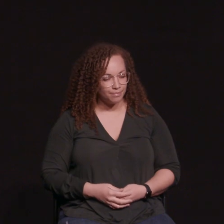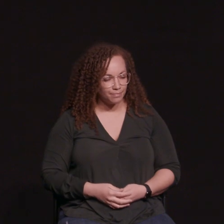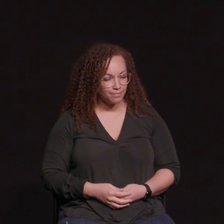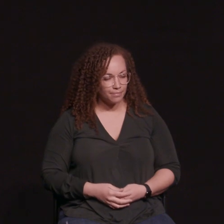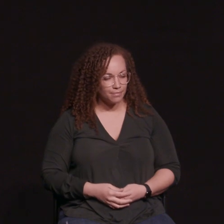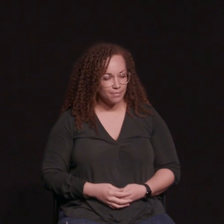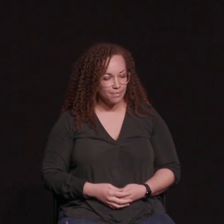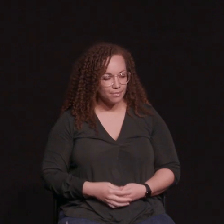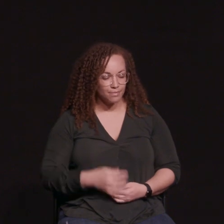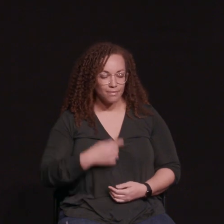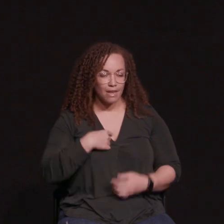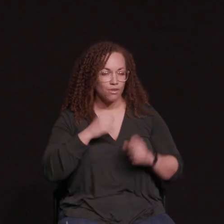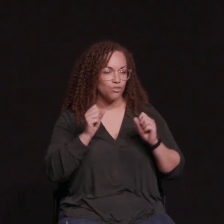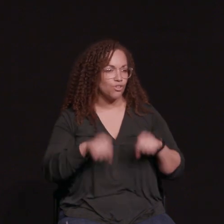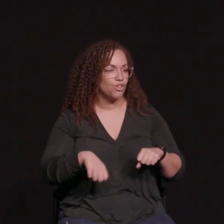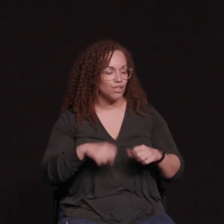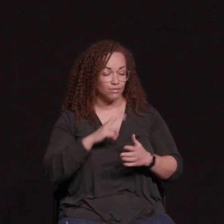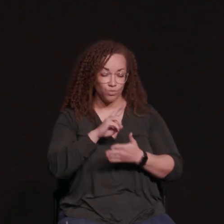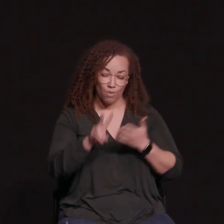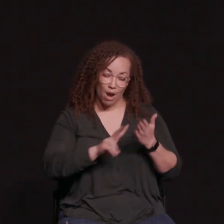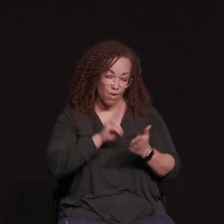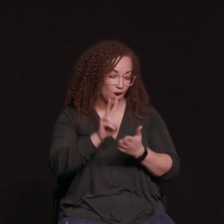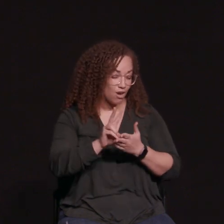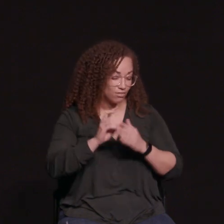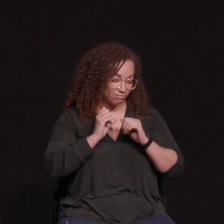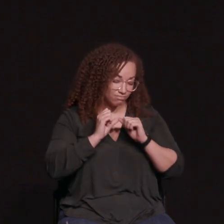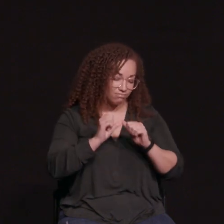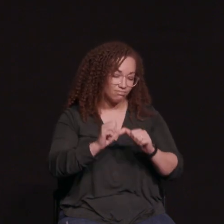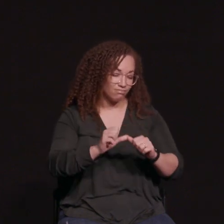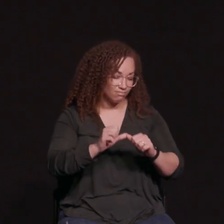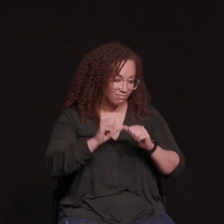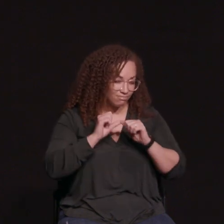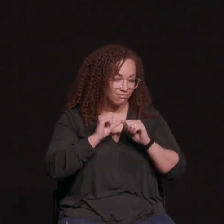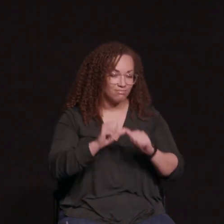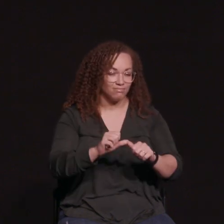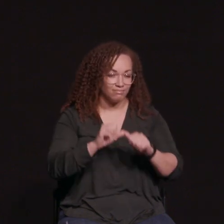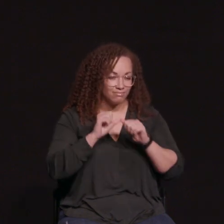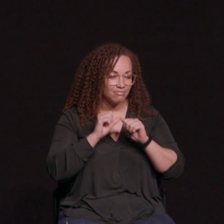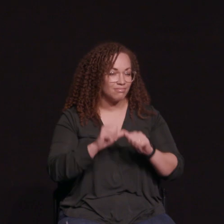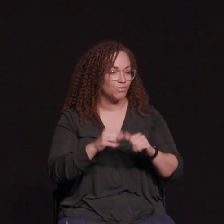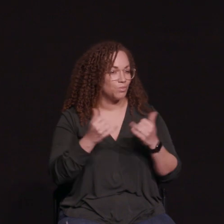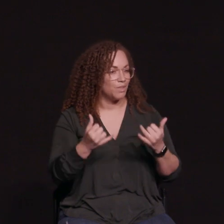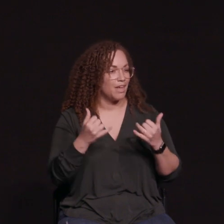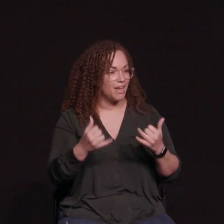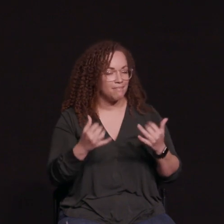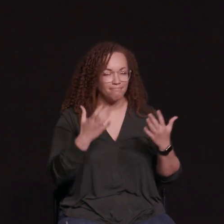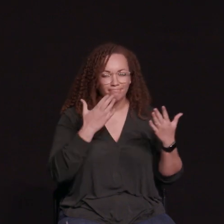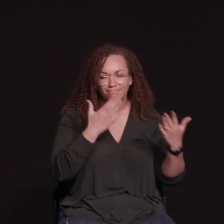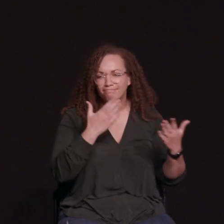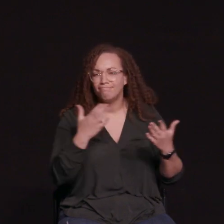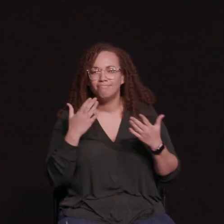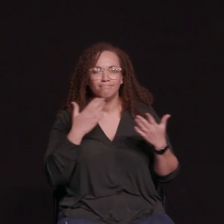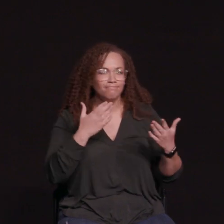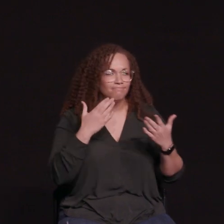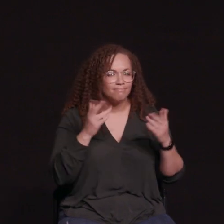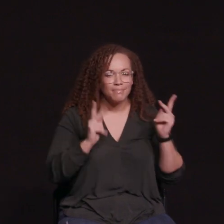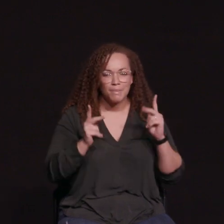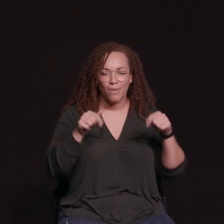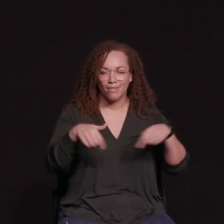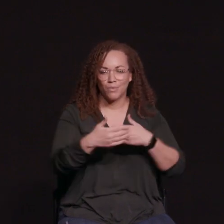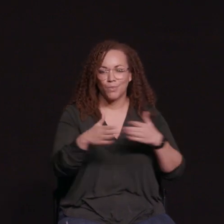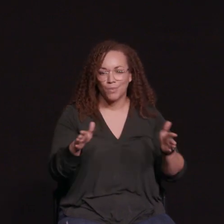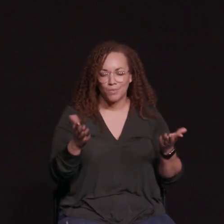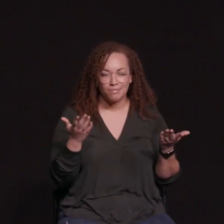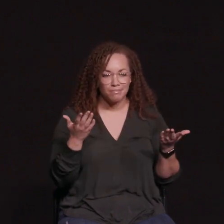I could spend the entire 2 hours of our time today thanking folks in this room, and